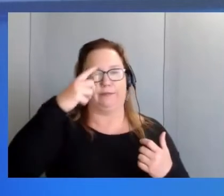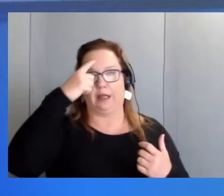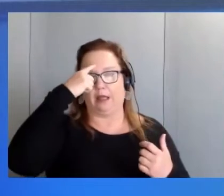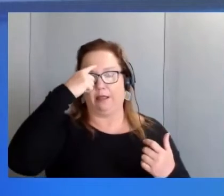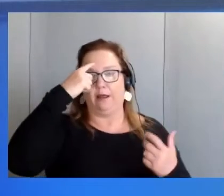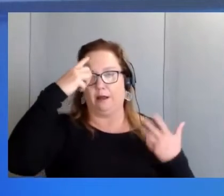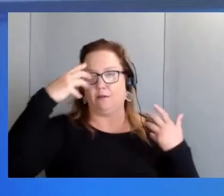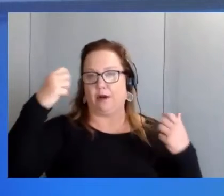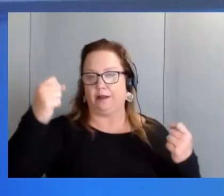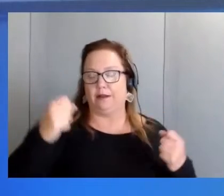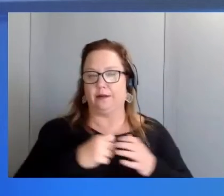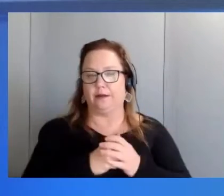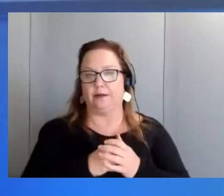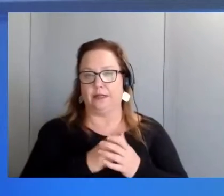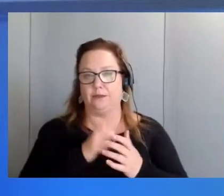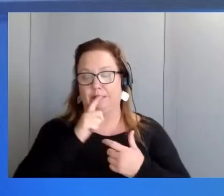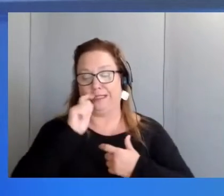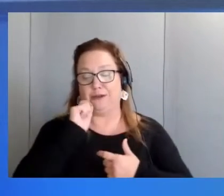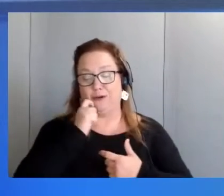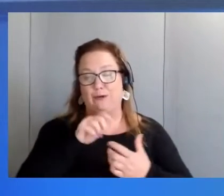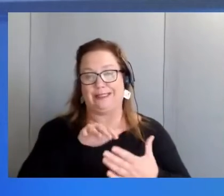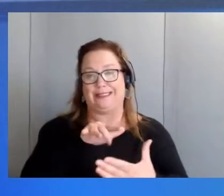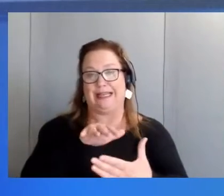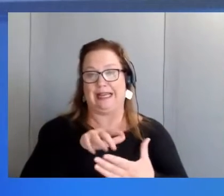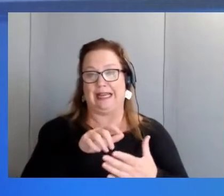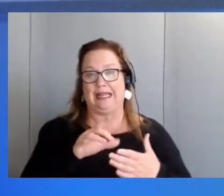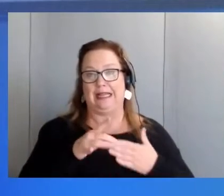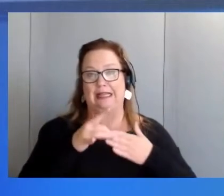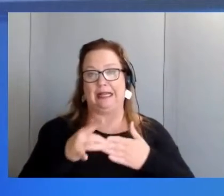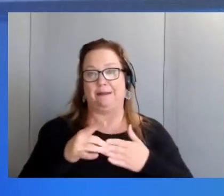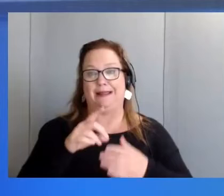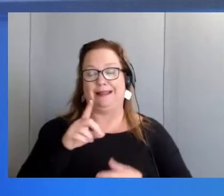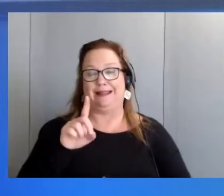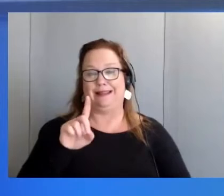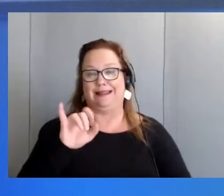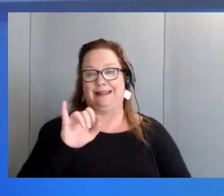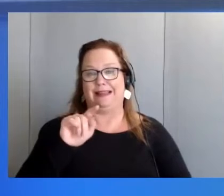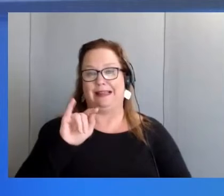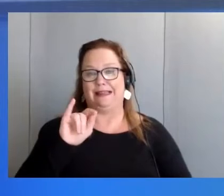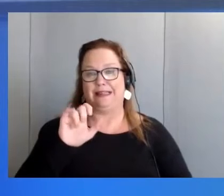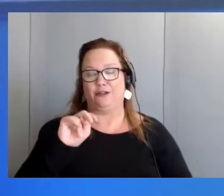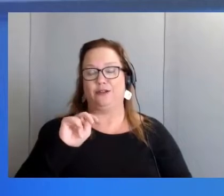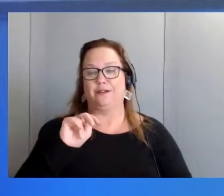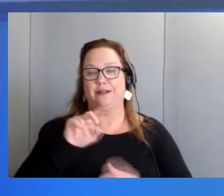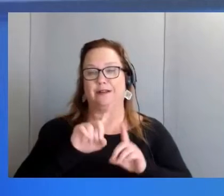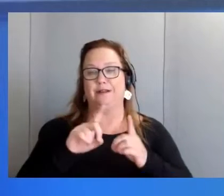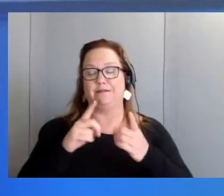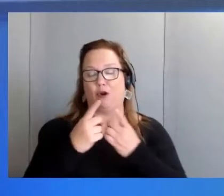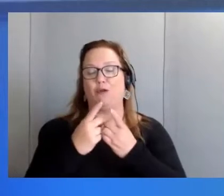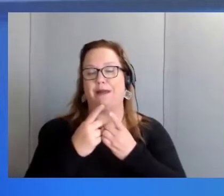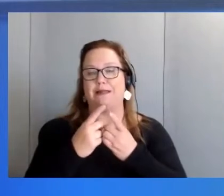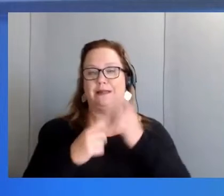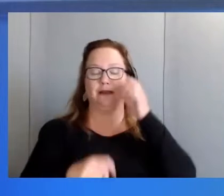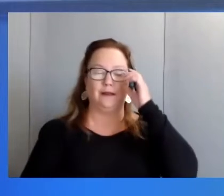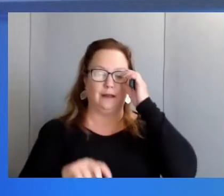intriguing study. It's actually a really cool study led by the dietetics department and Dr. In-Young Choi.